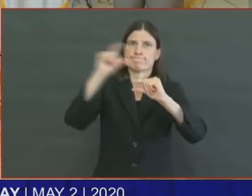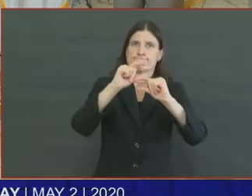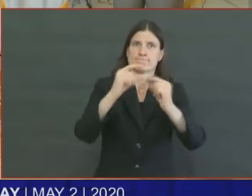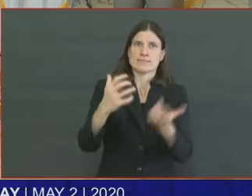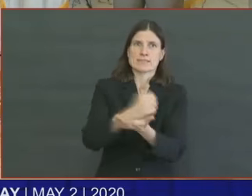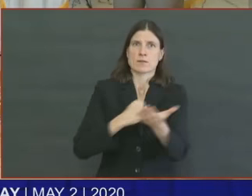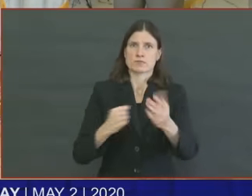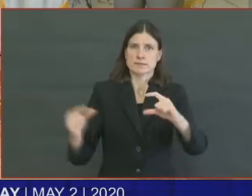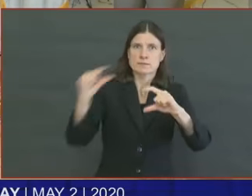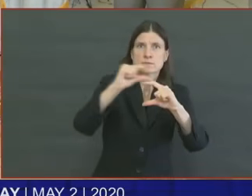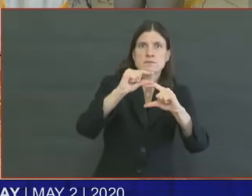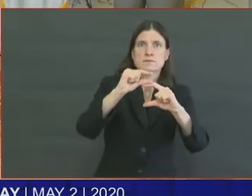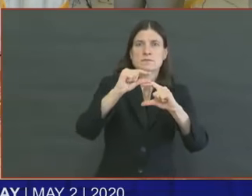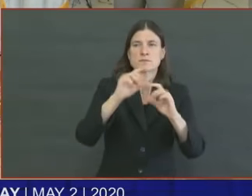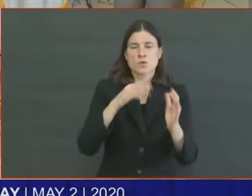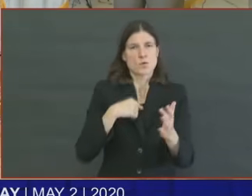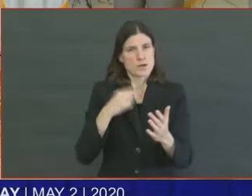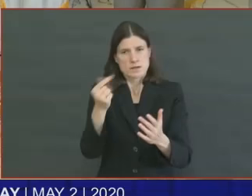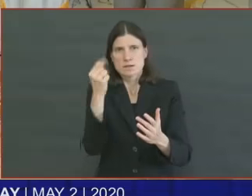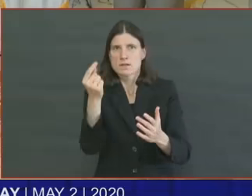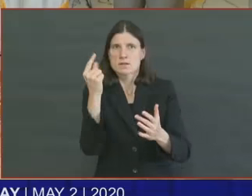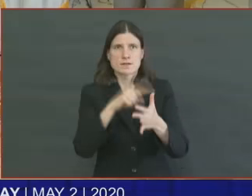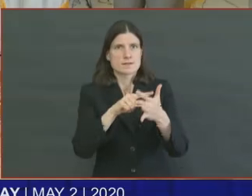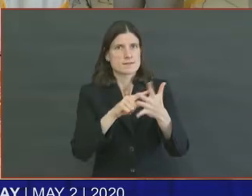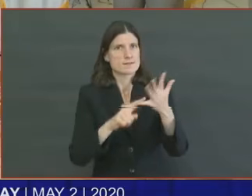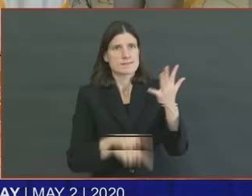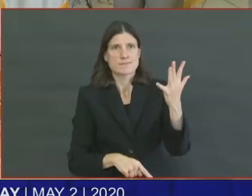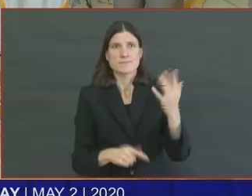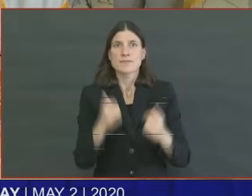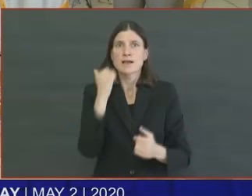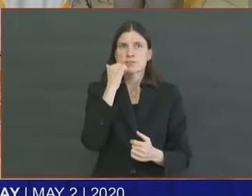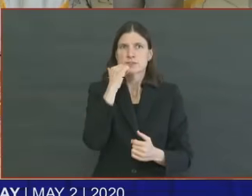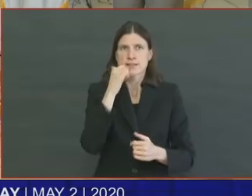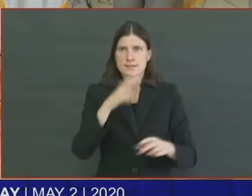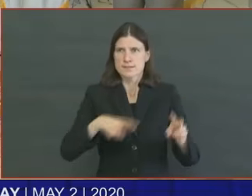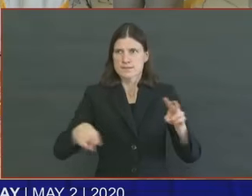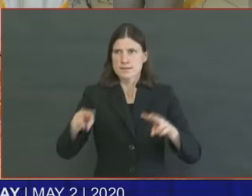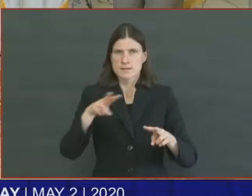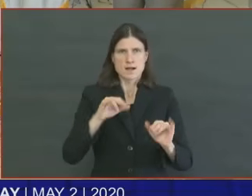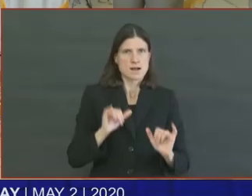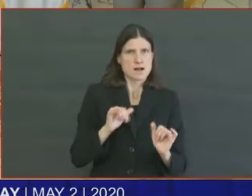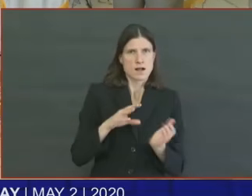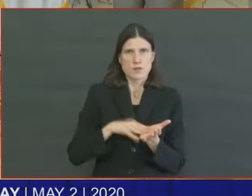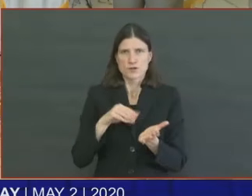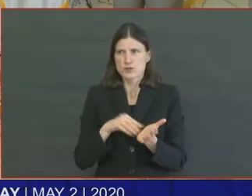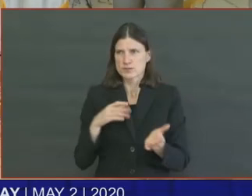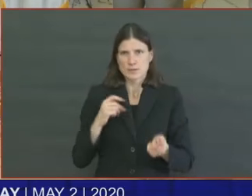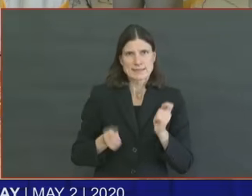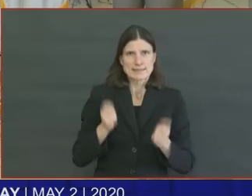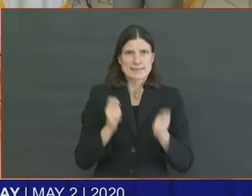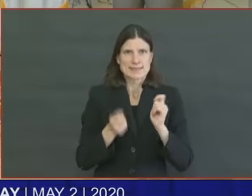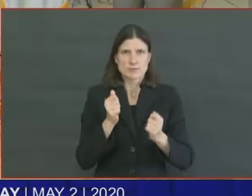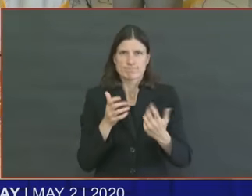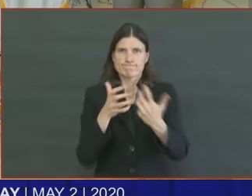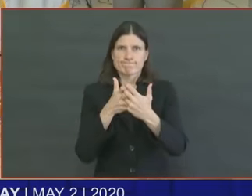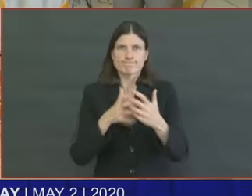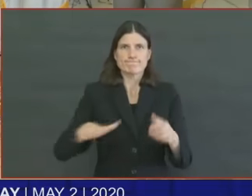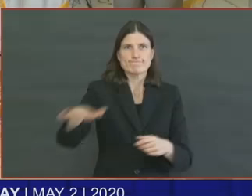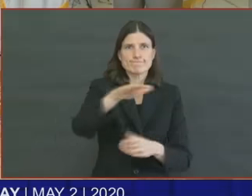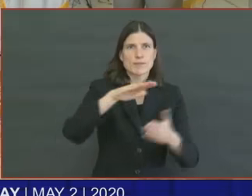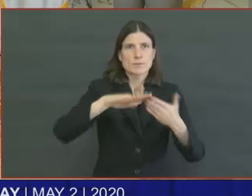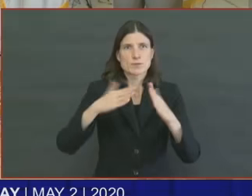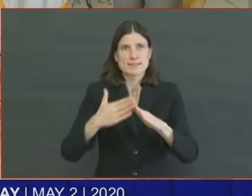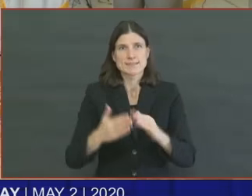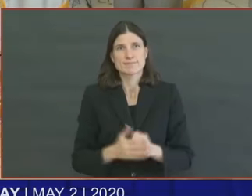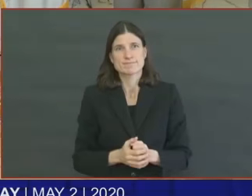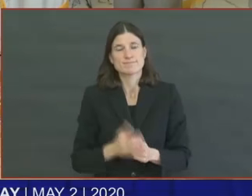really terrible and sad reality of this virus is that it's hardest to control in communal living and sadly has